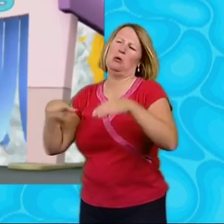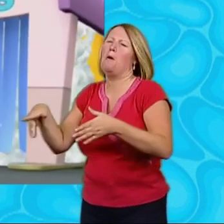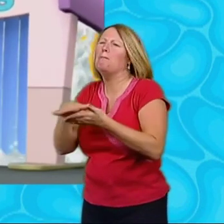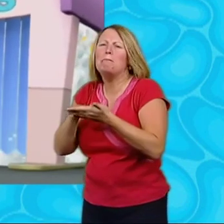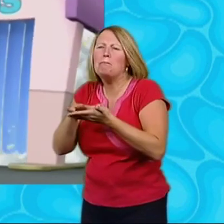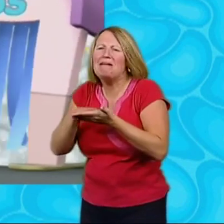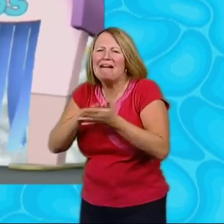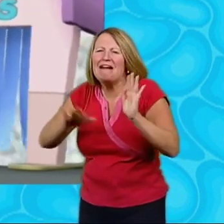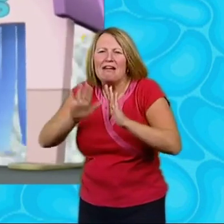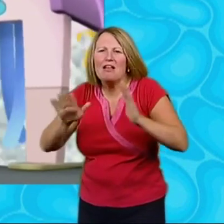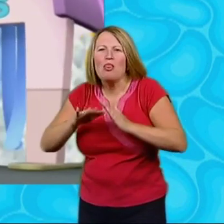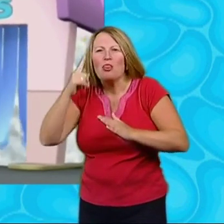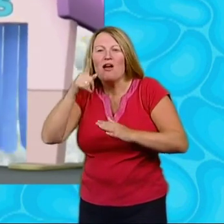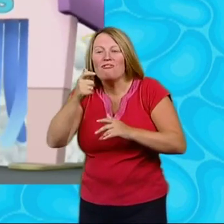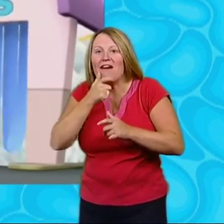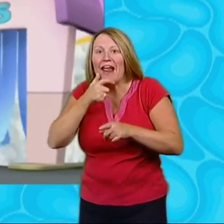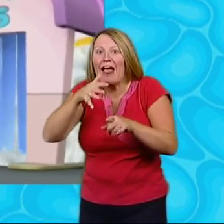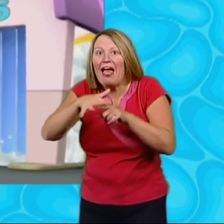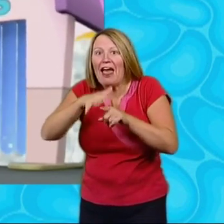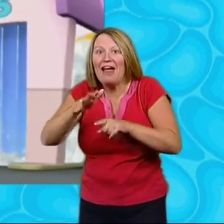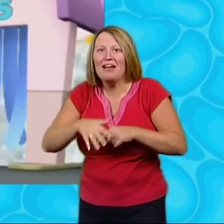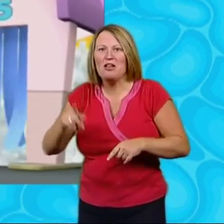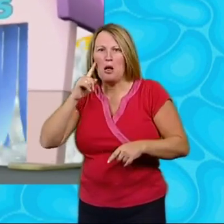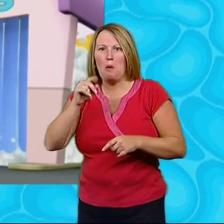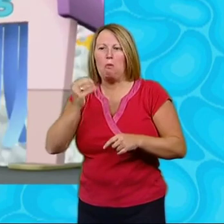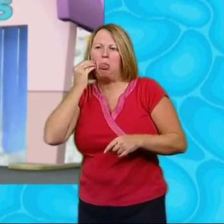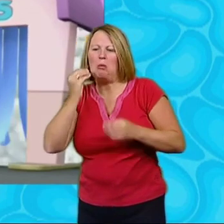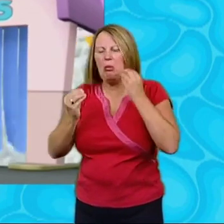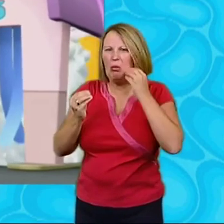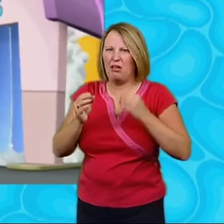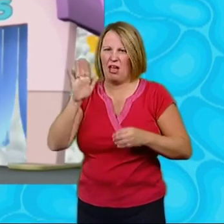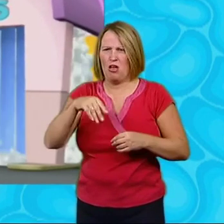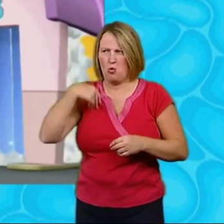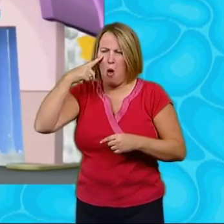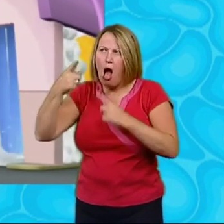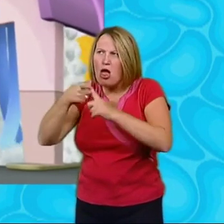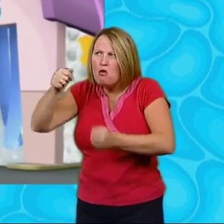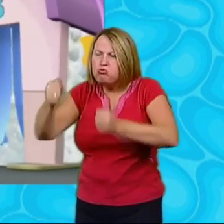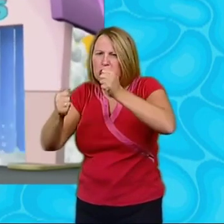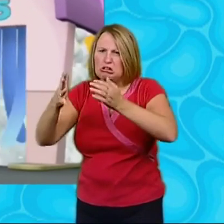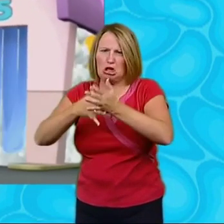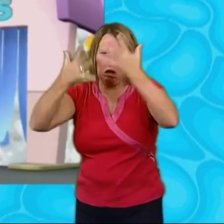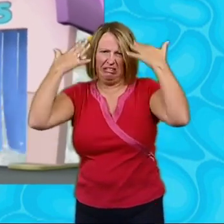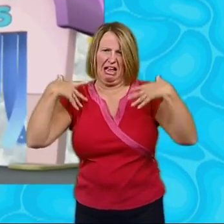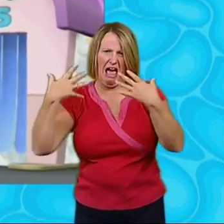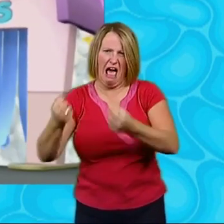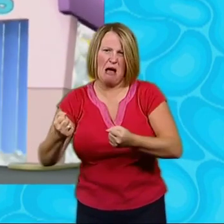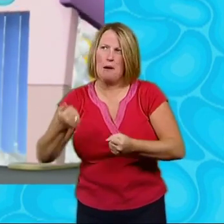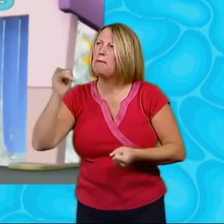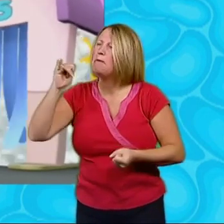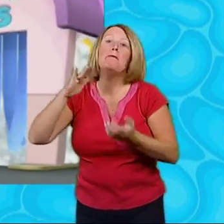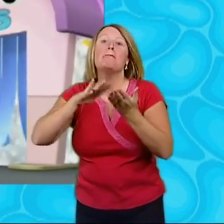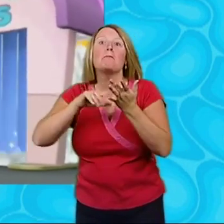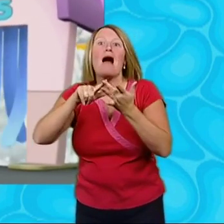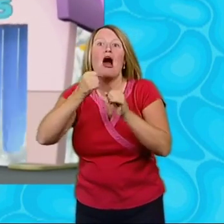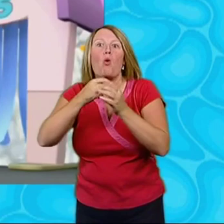funny, because you're the least messy vehicle I know. Well, except for maybe Miguel the postman. But I suppose